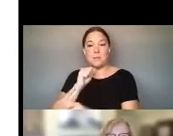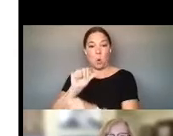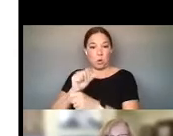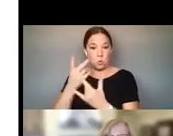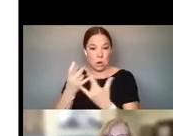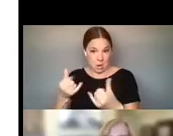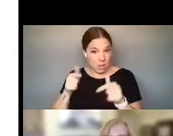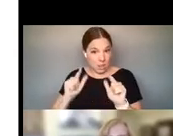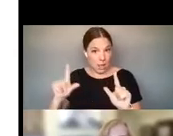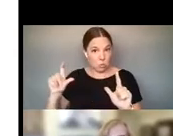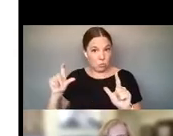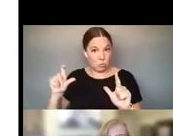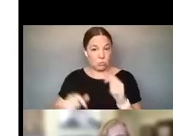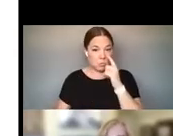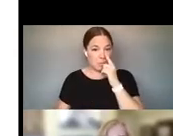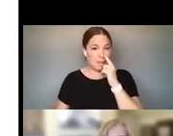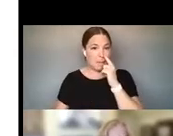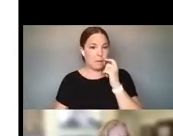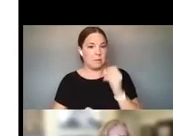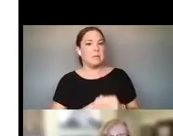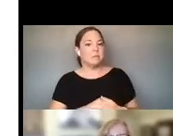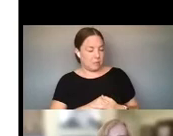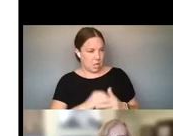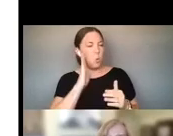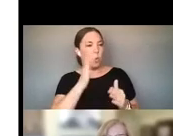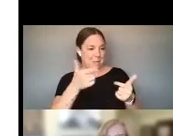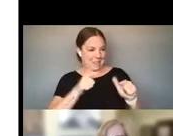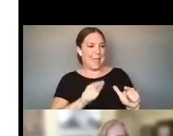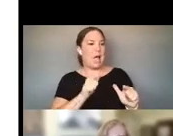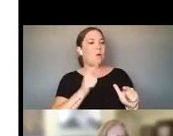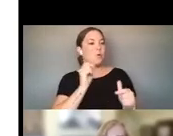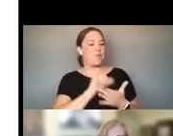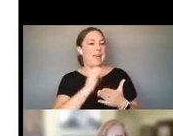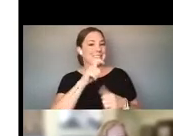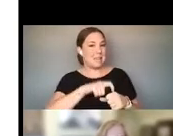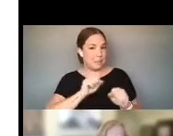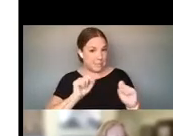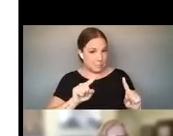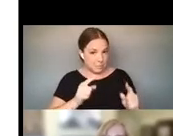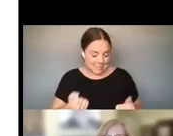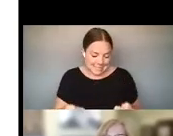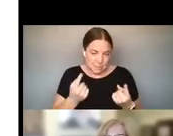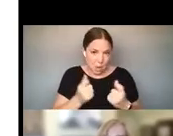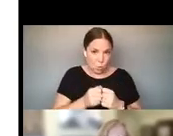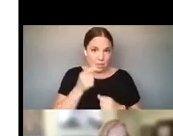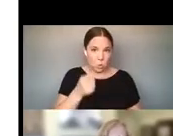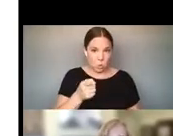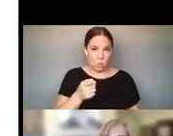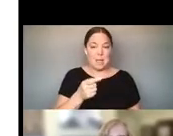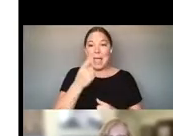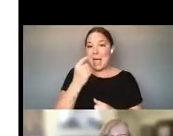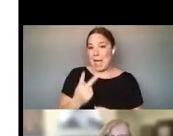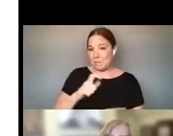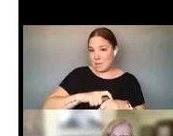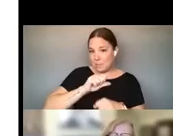allowed for the portion of time they spend with you. So if it's a half time employee for your